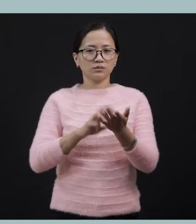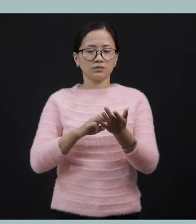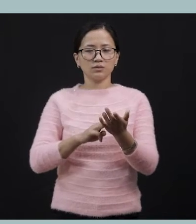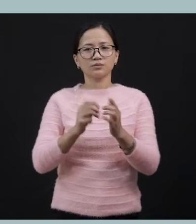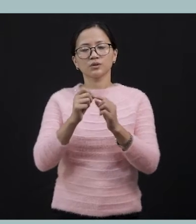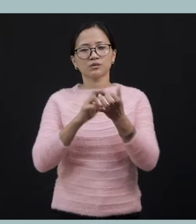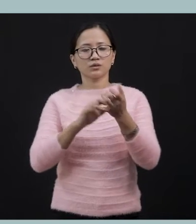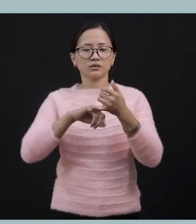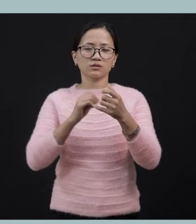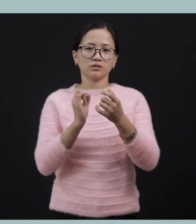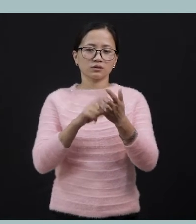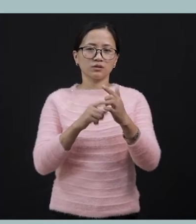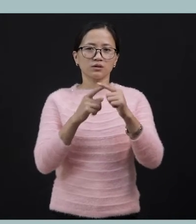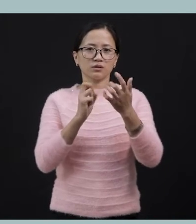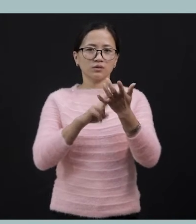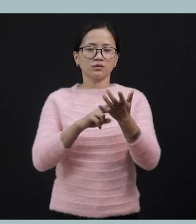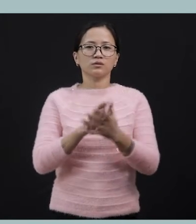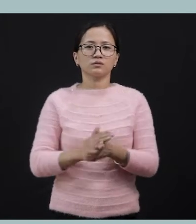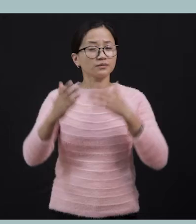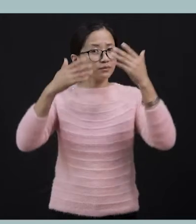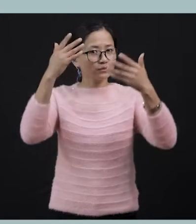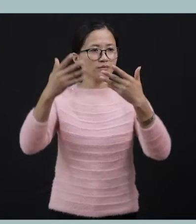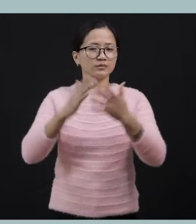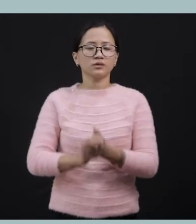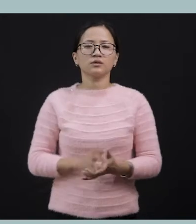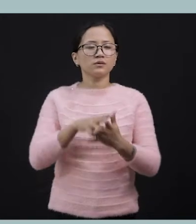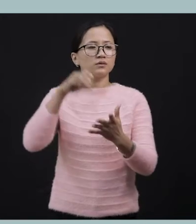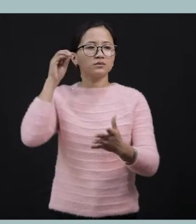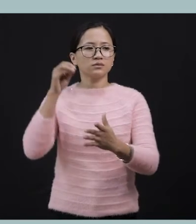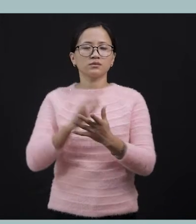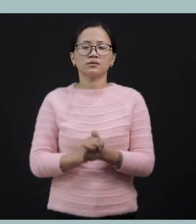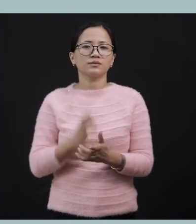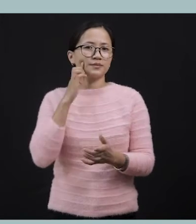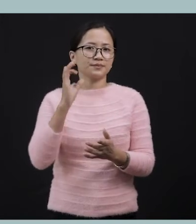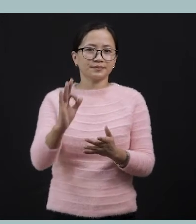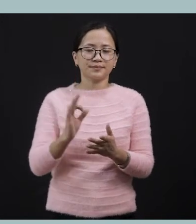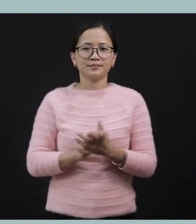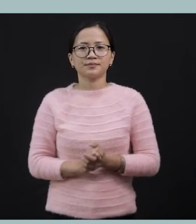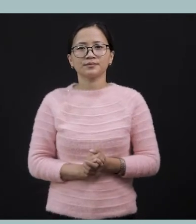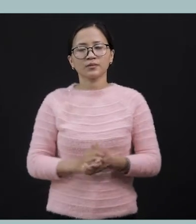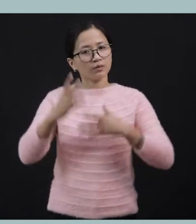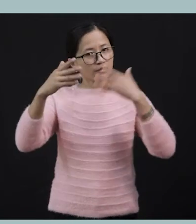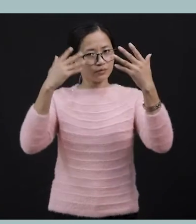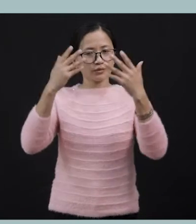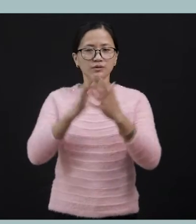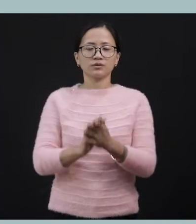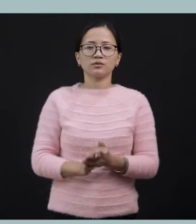composition of air. We will learn the importance of